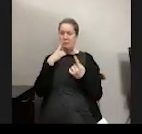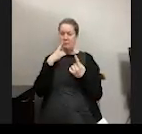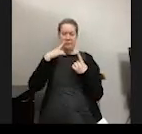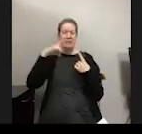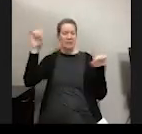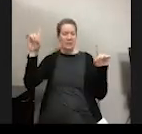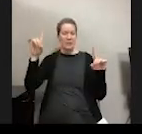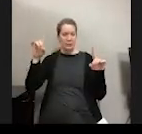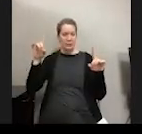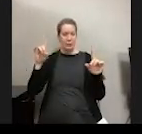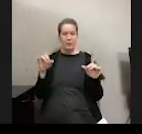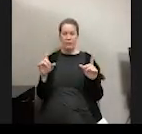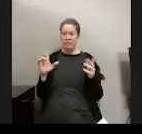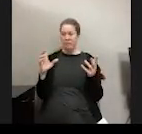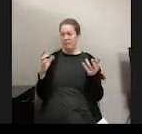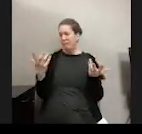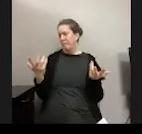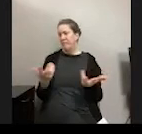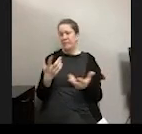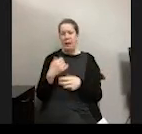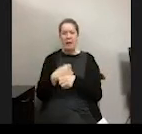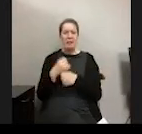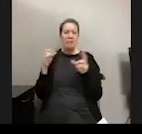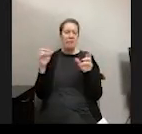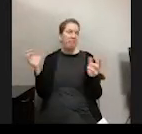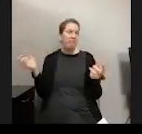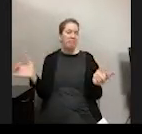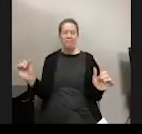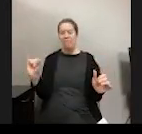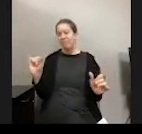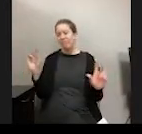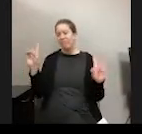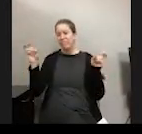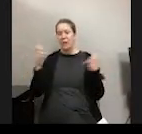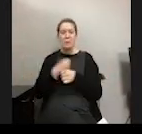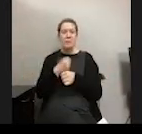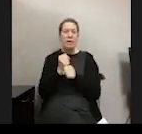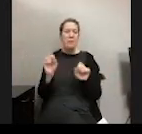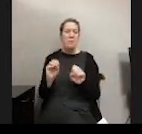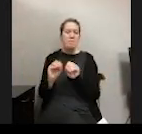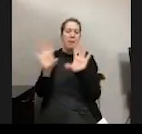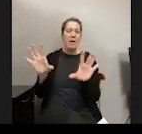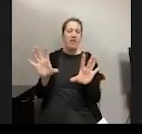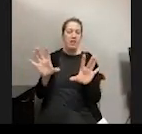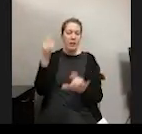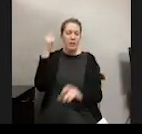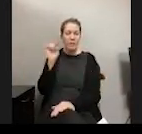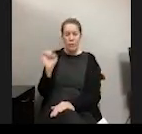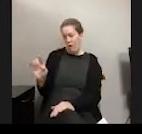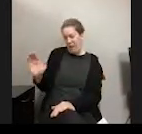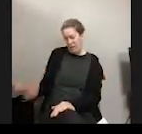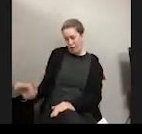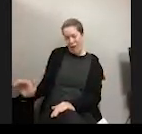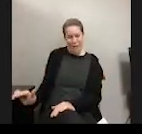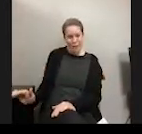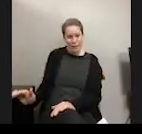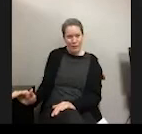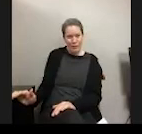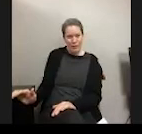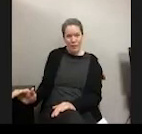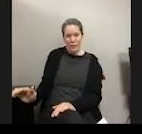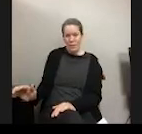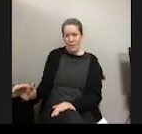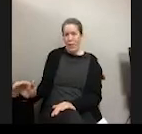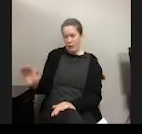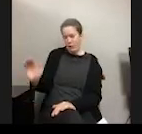this small child and the mother reached out over a couple of years because they kept talking about the Queen. So that was an example of a